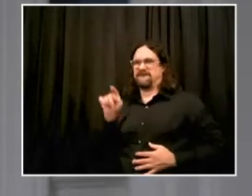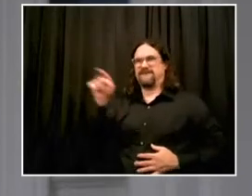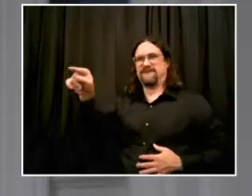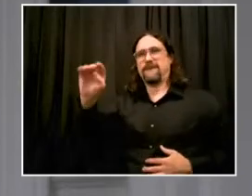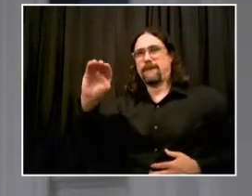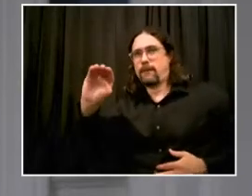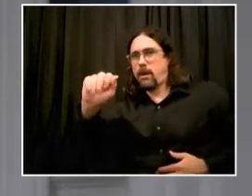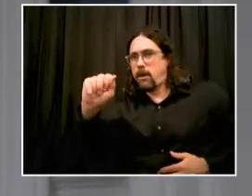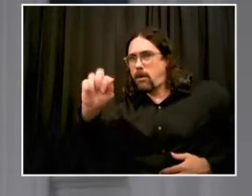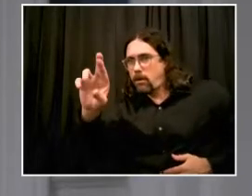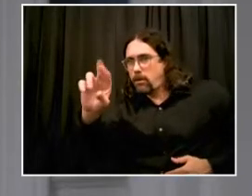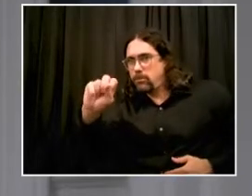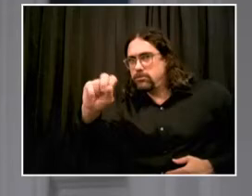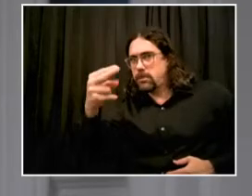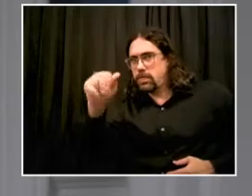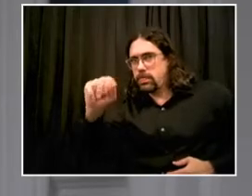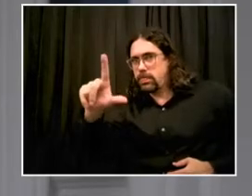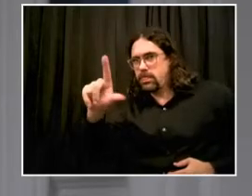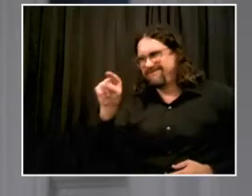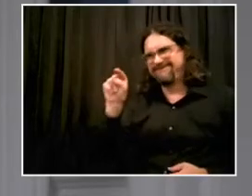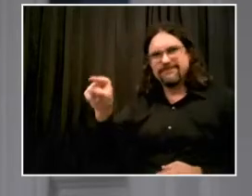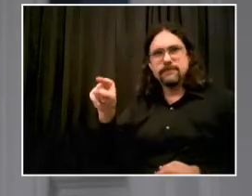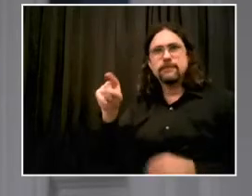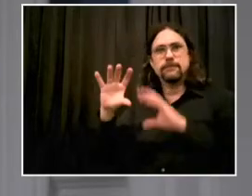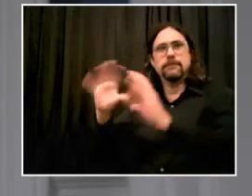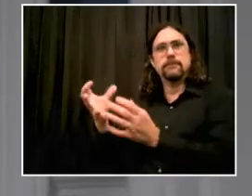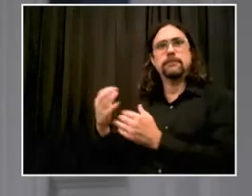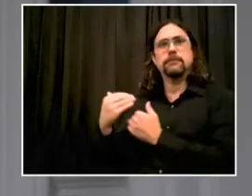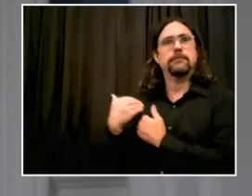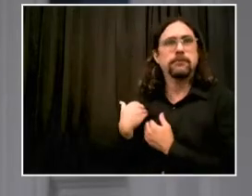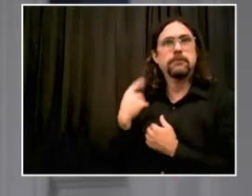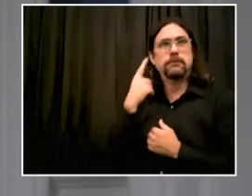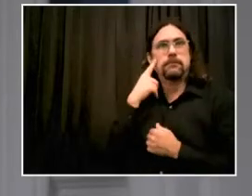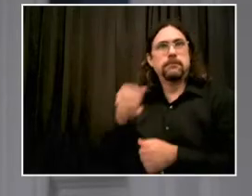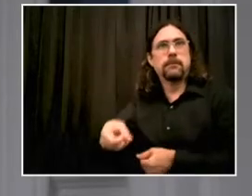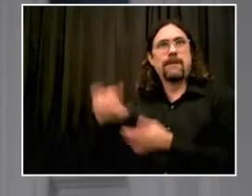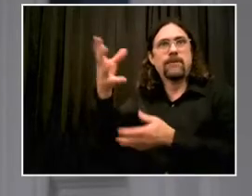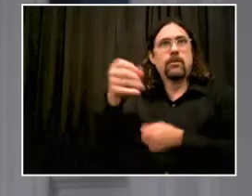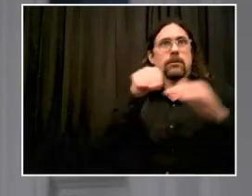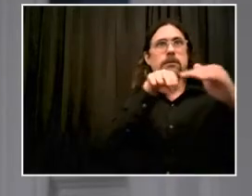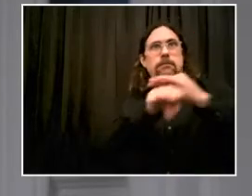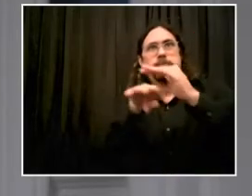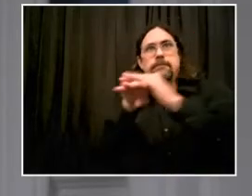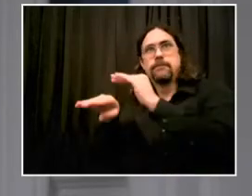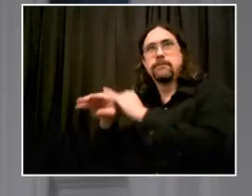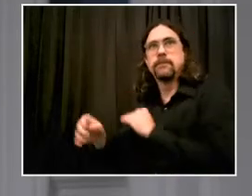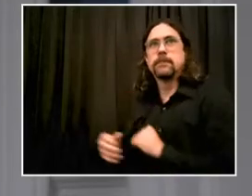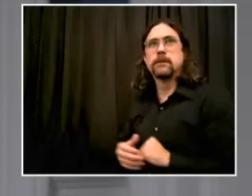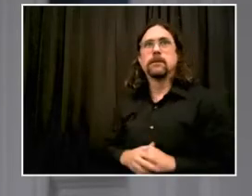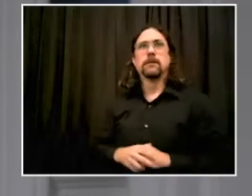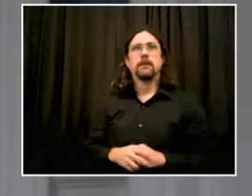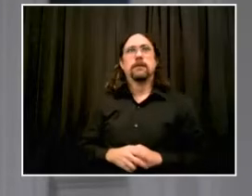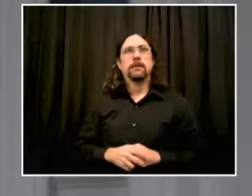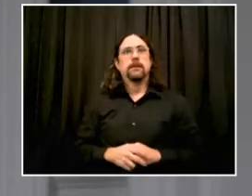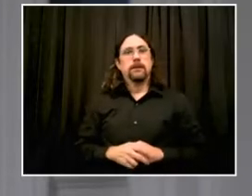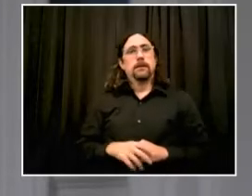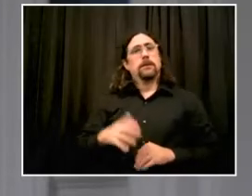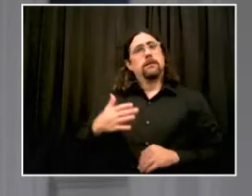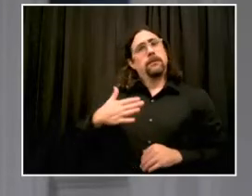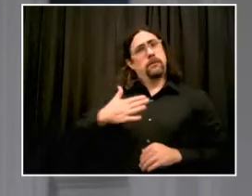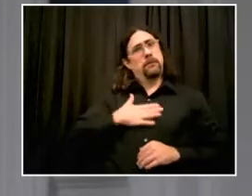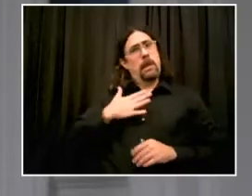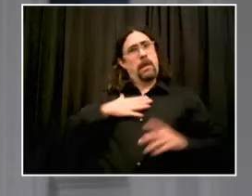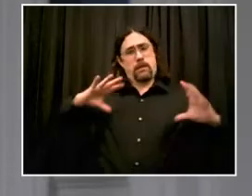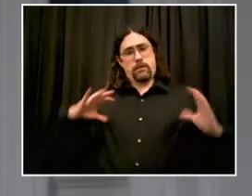So obviously, this was not about them paying rent, but it was about public safety. And as the mayor said, any of the types of orders involving public safety